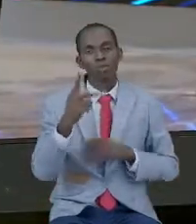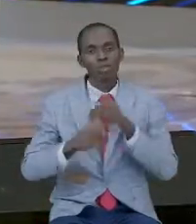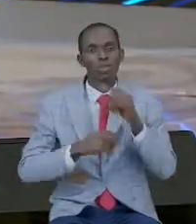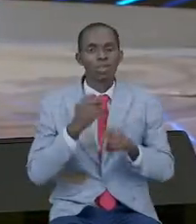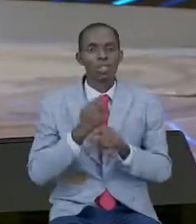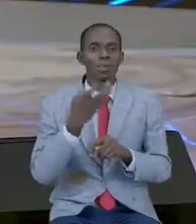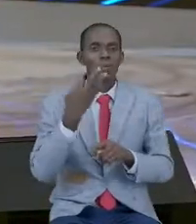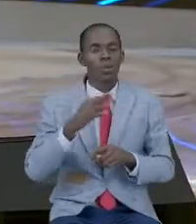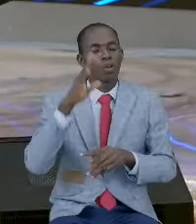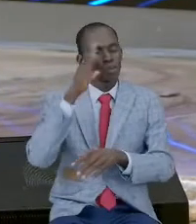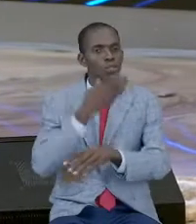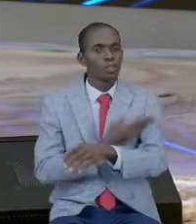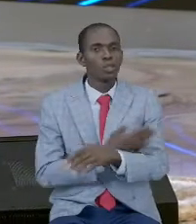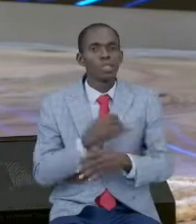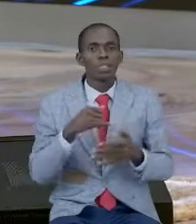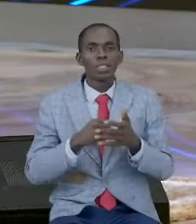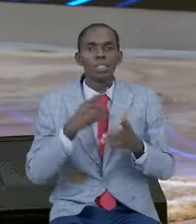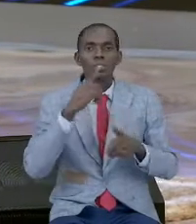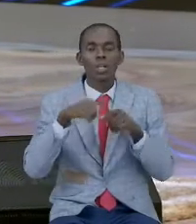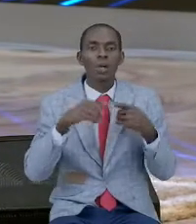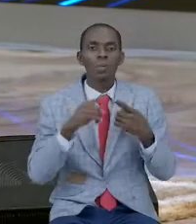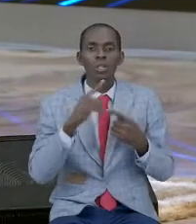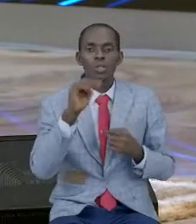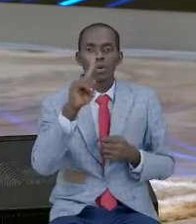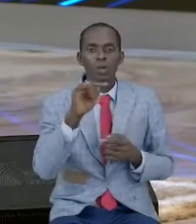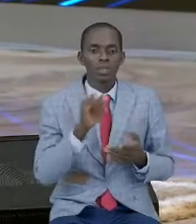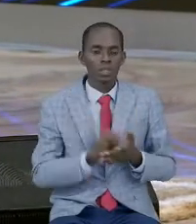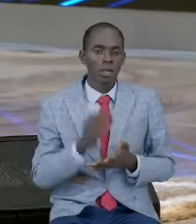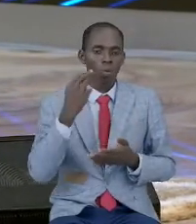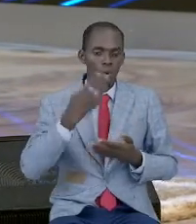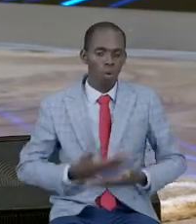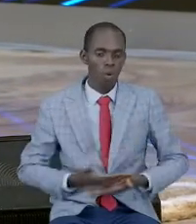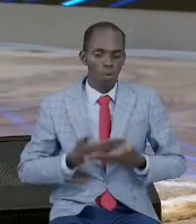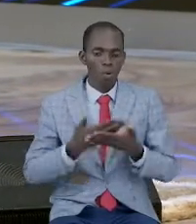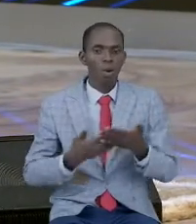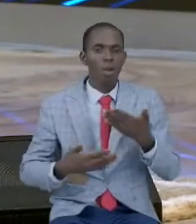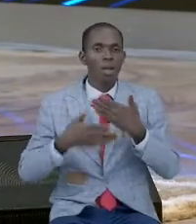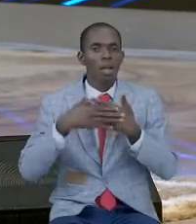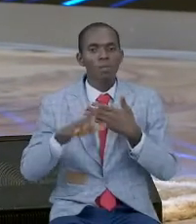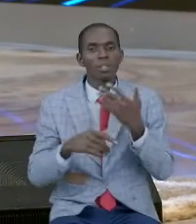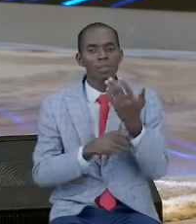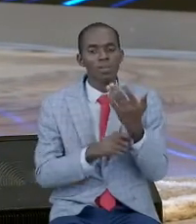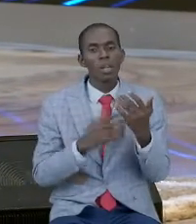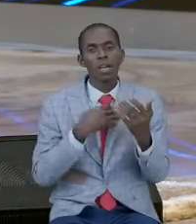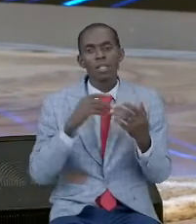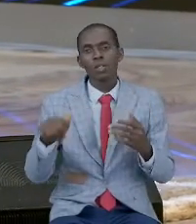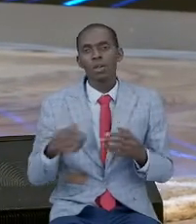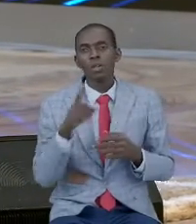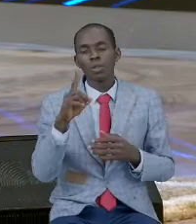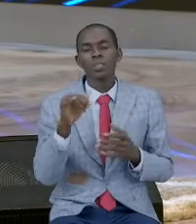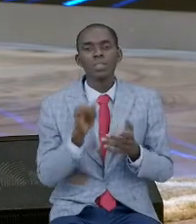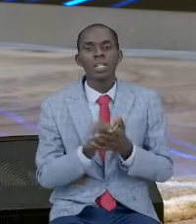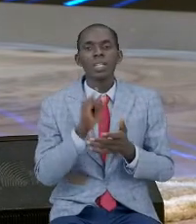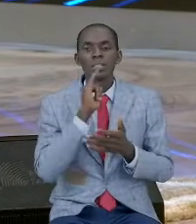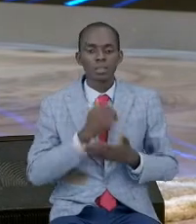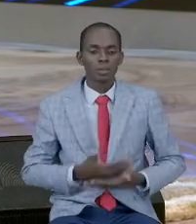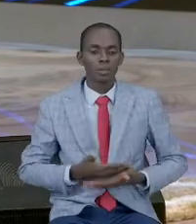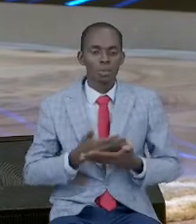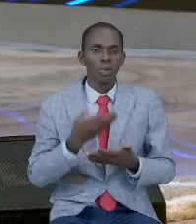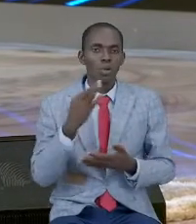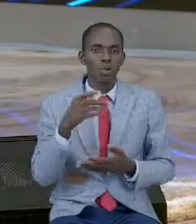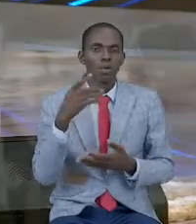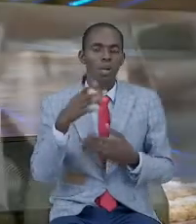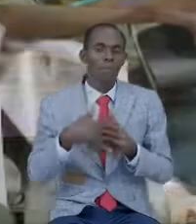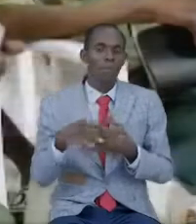one that was born after the flesh, and then tells us about the one that was born after the